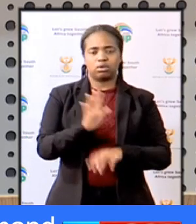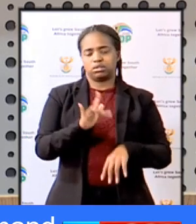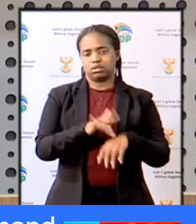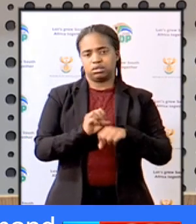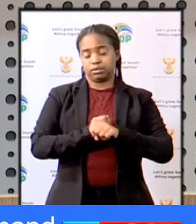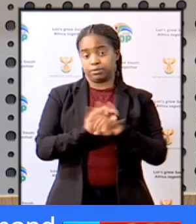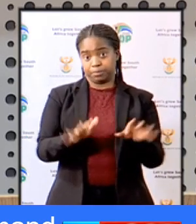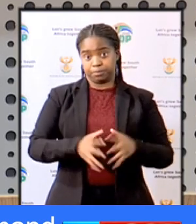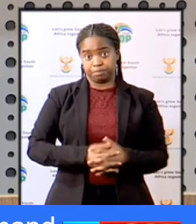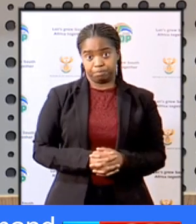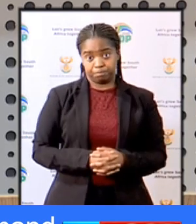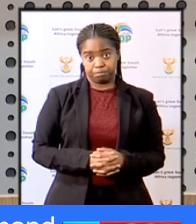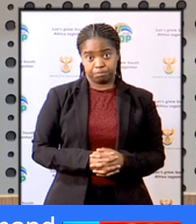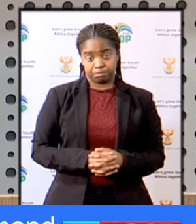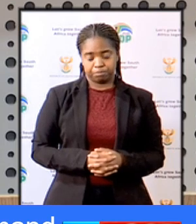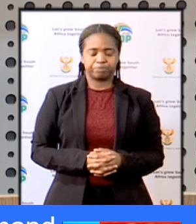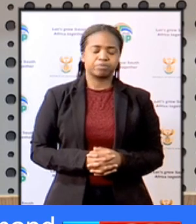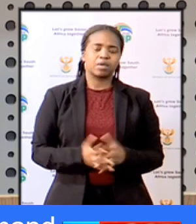infected.